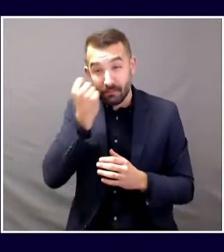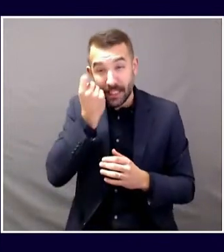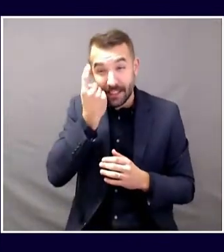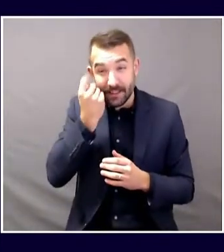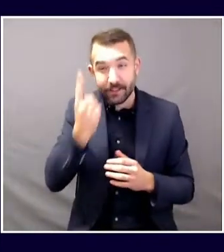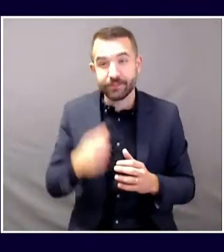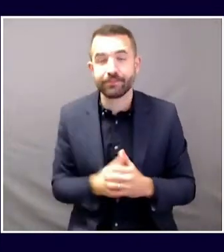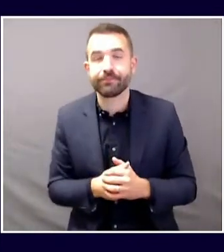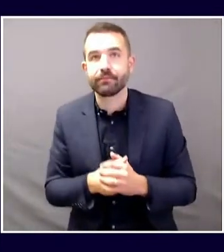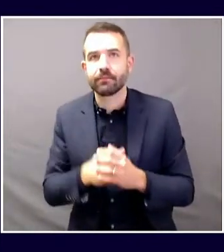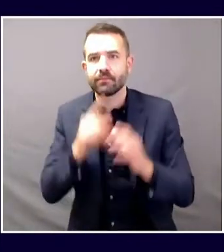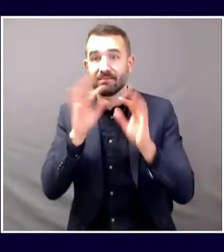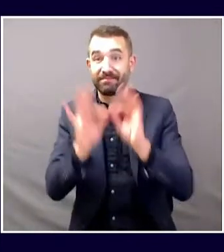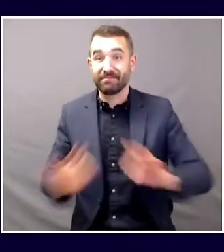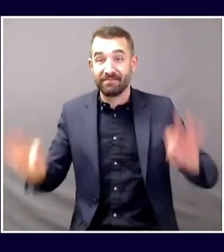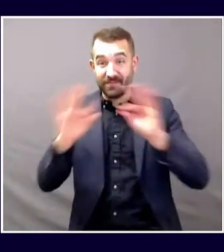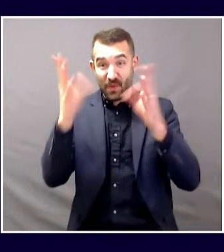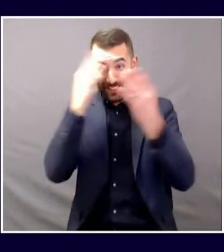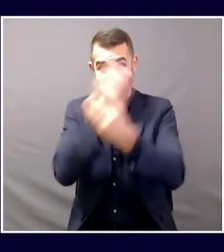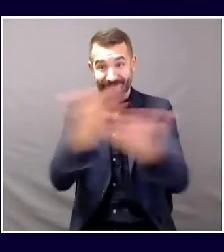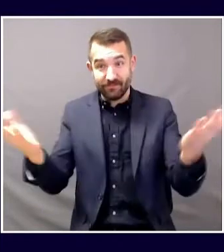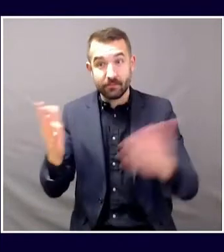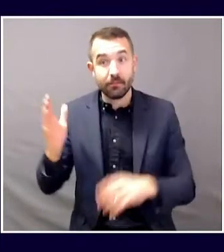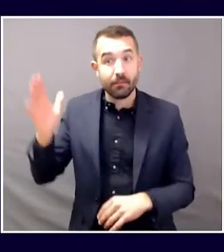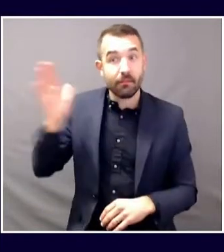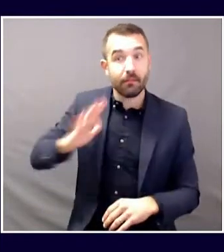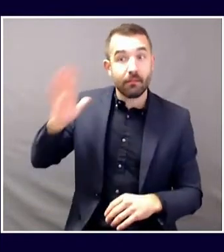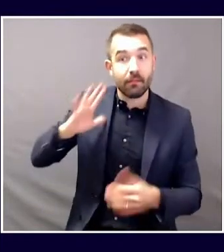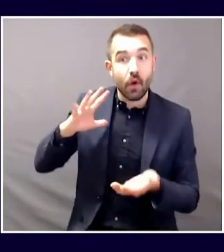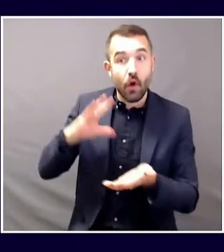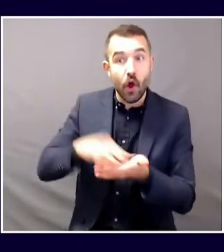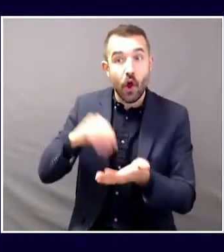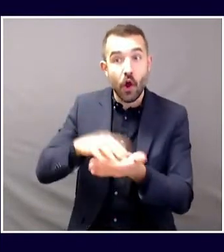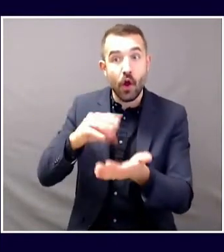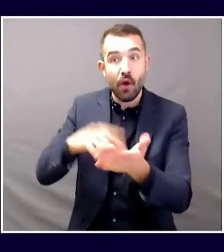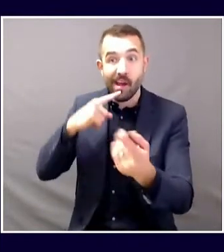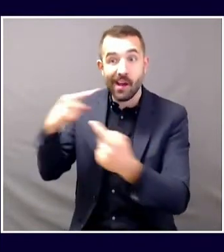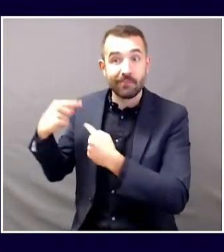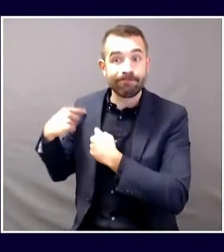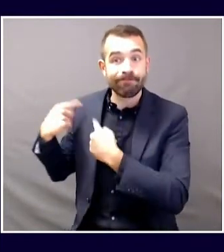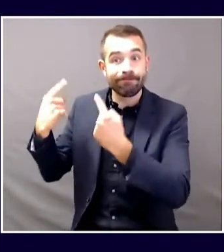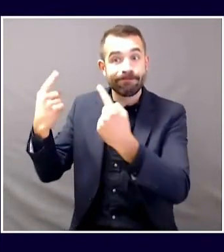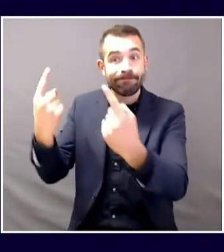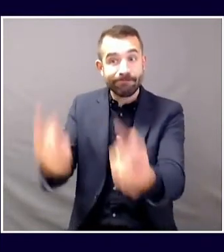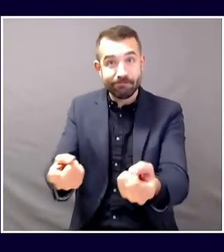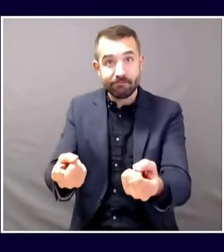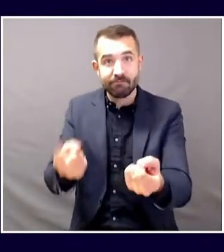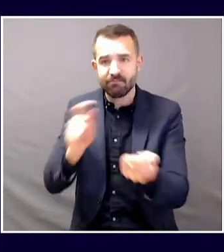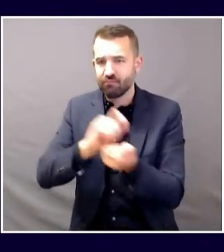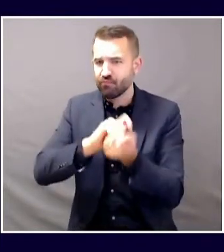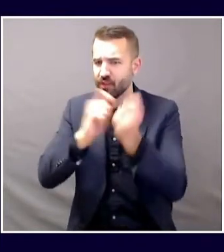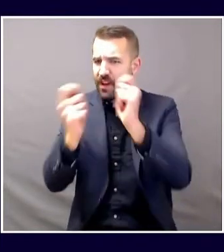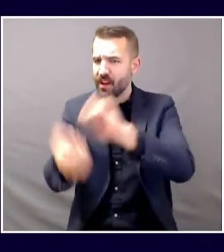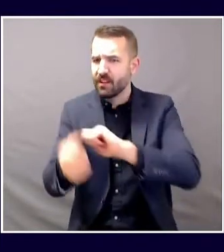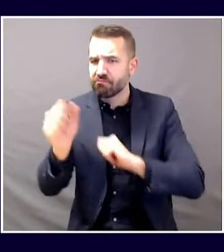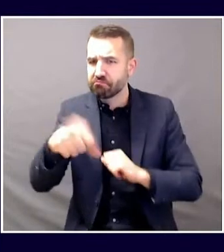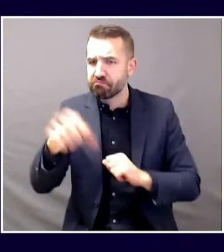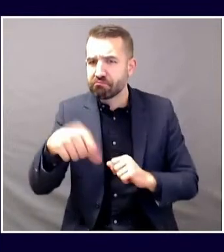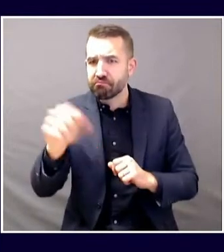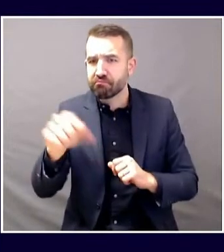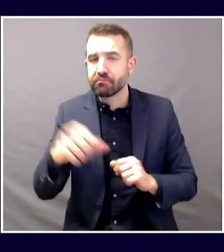with have changed, sometimes quite significantly. And this reminds me of my father.